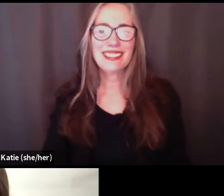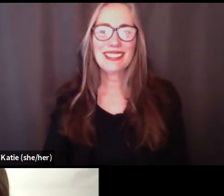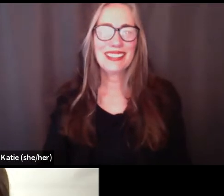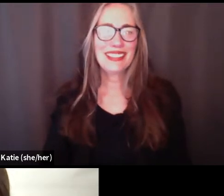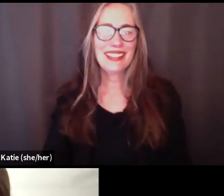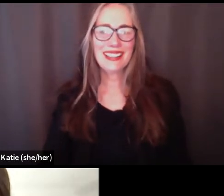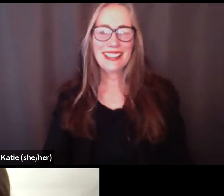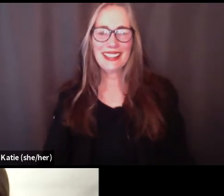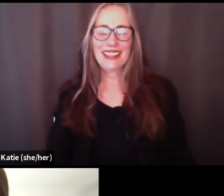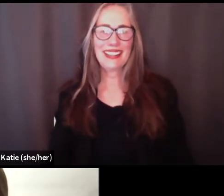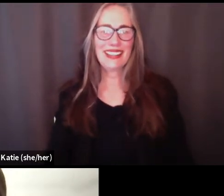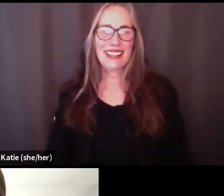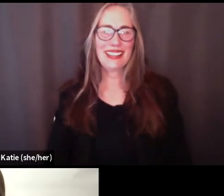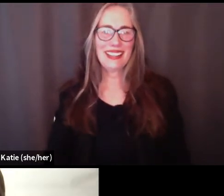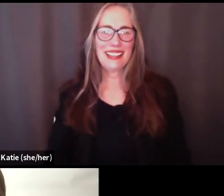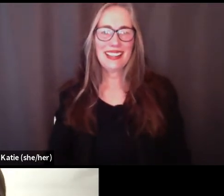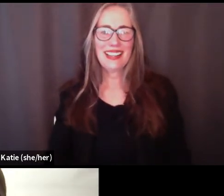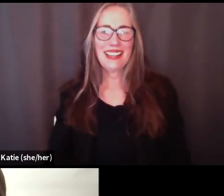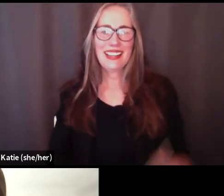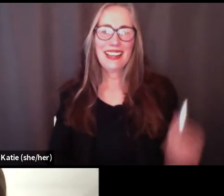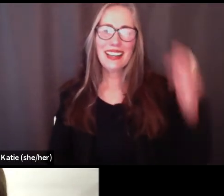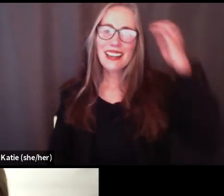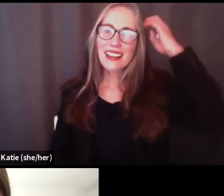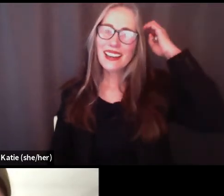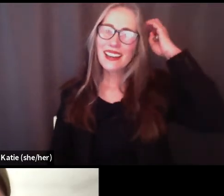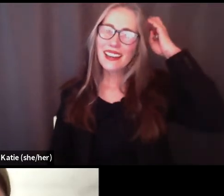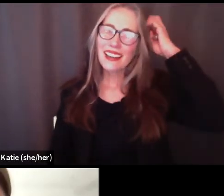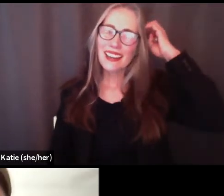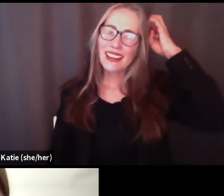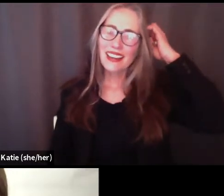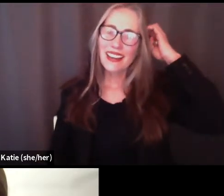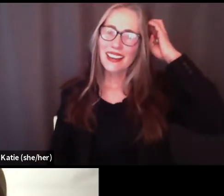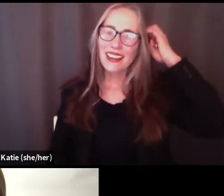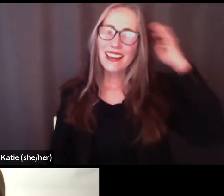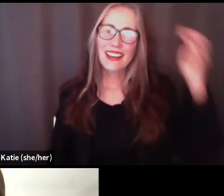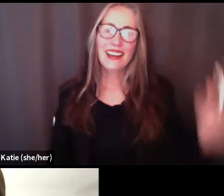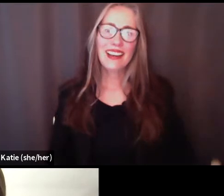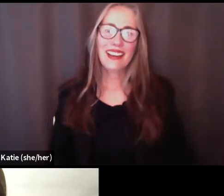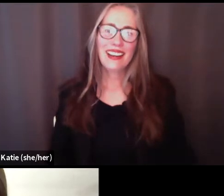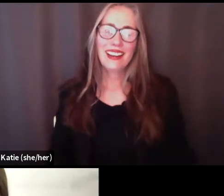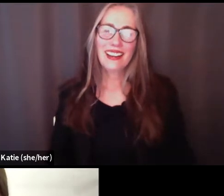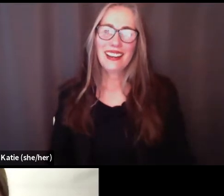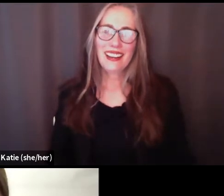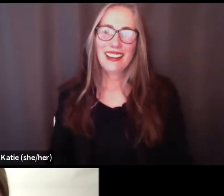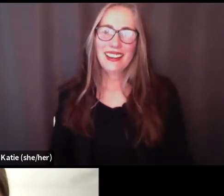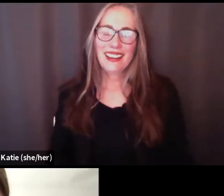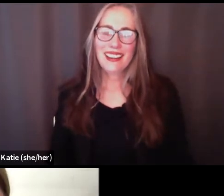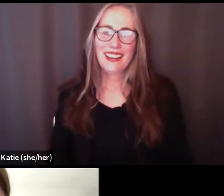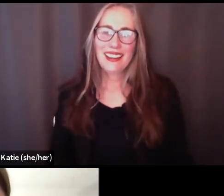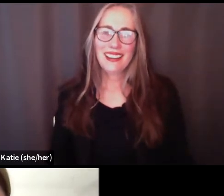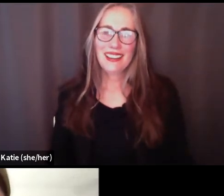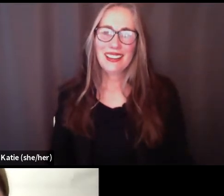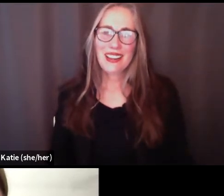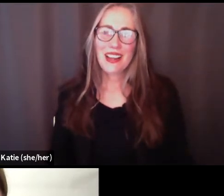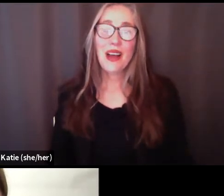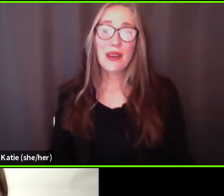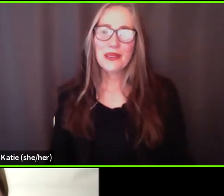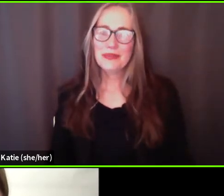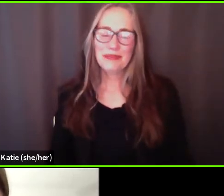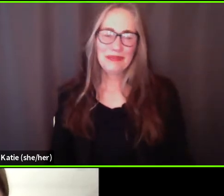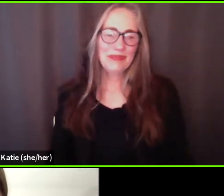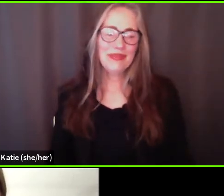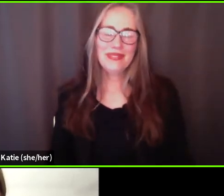i might have some false confidence now because you know i feel like we got over this bomb so it's like oh now i know how to do it but no there's so many little things so